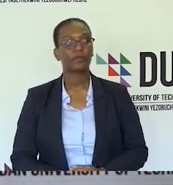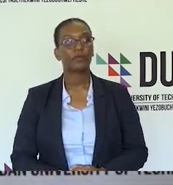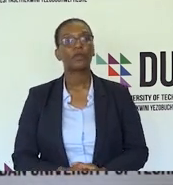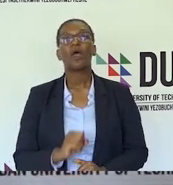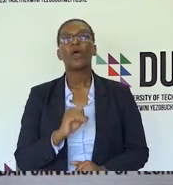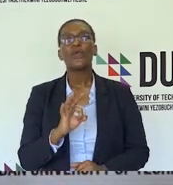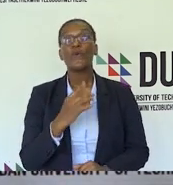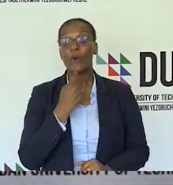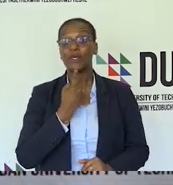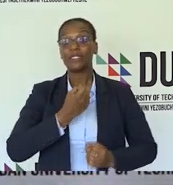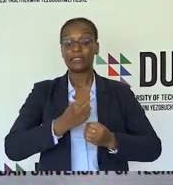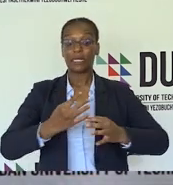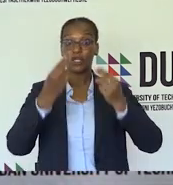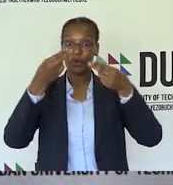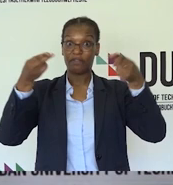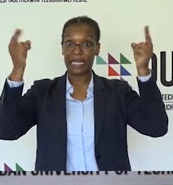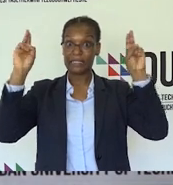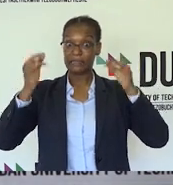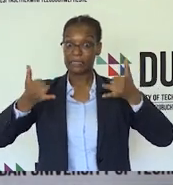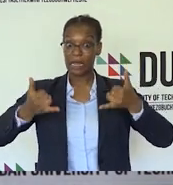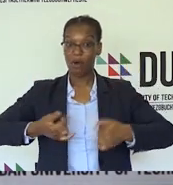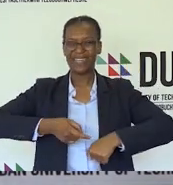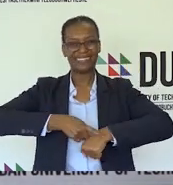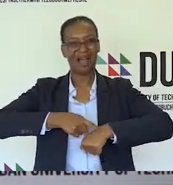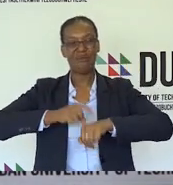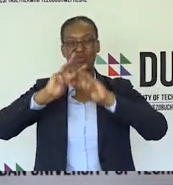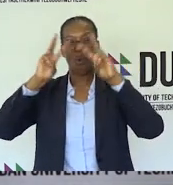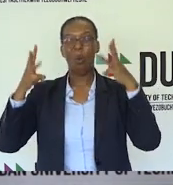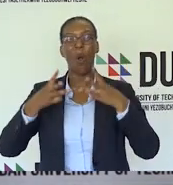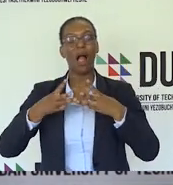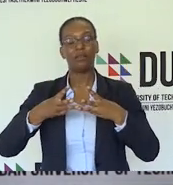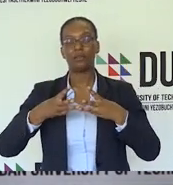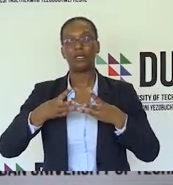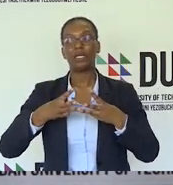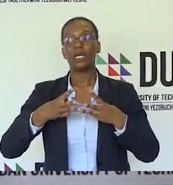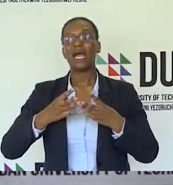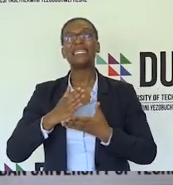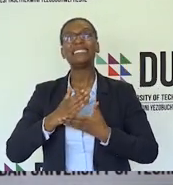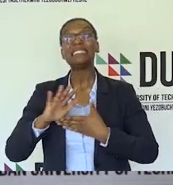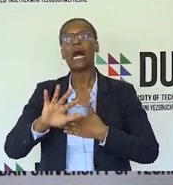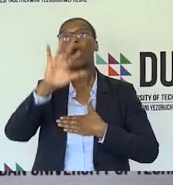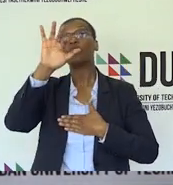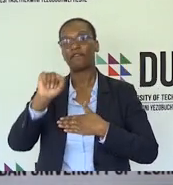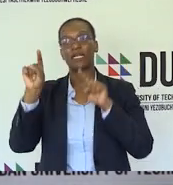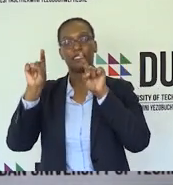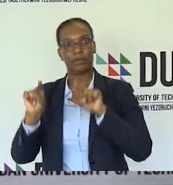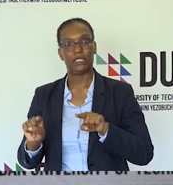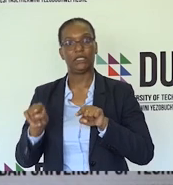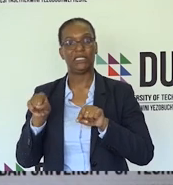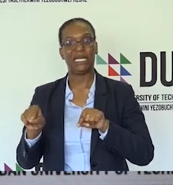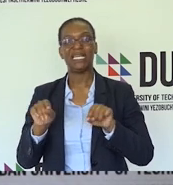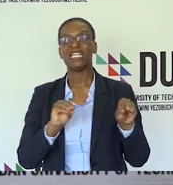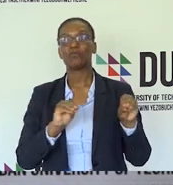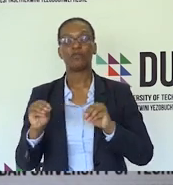You are setting off on your university journey at a time the world, and South Africa in particular,